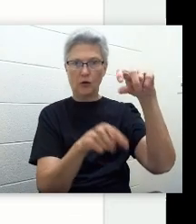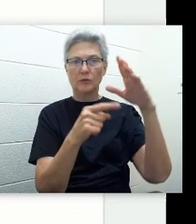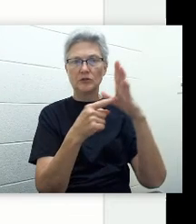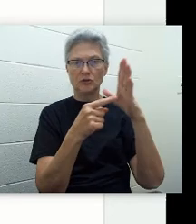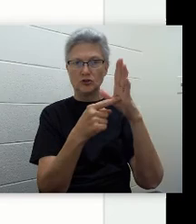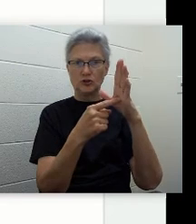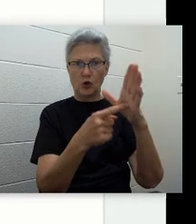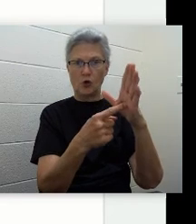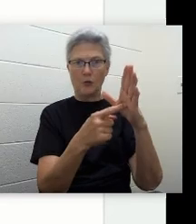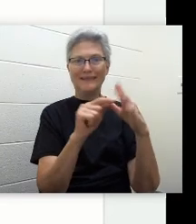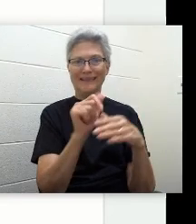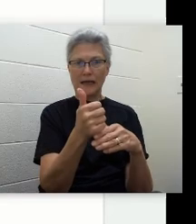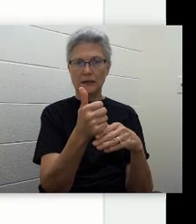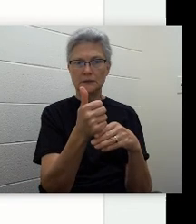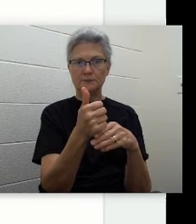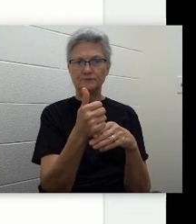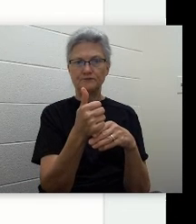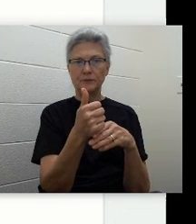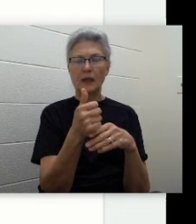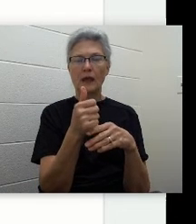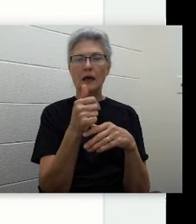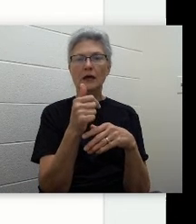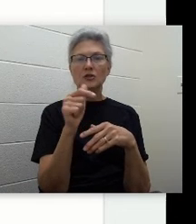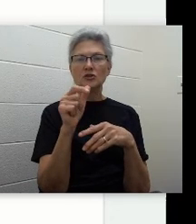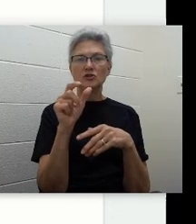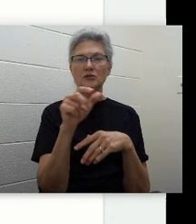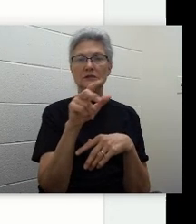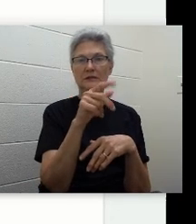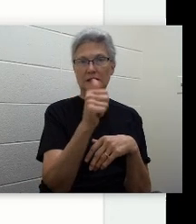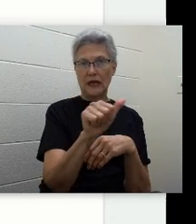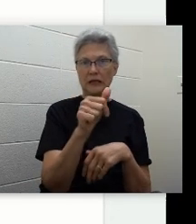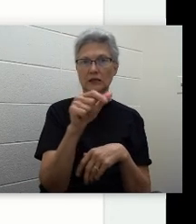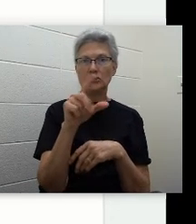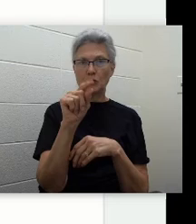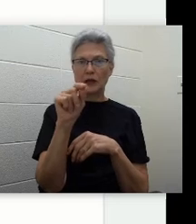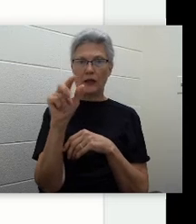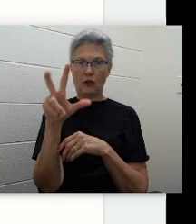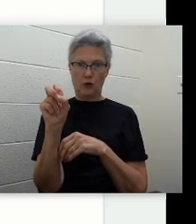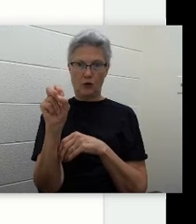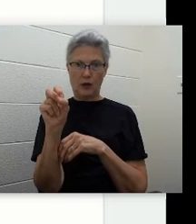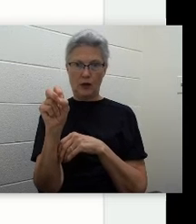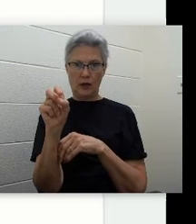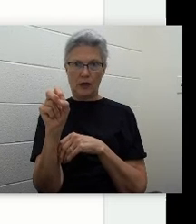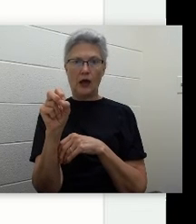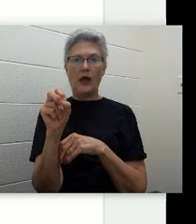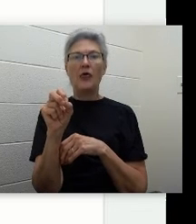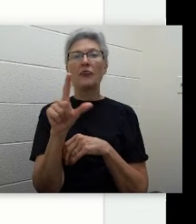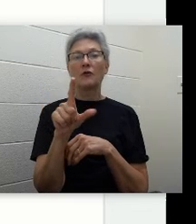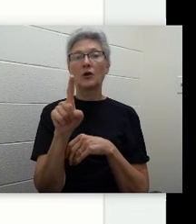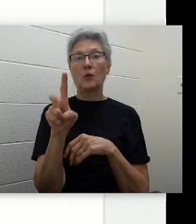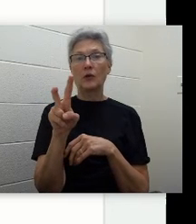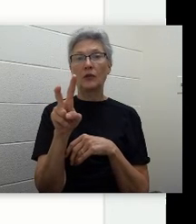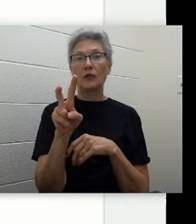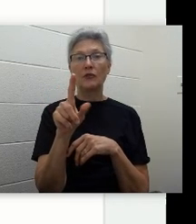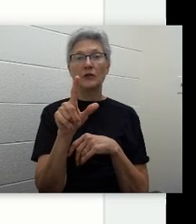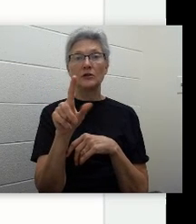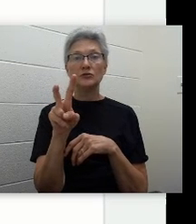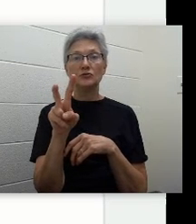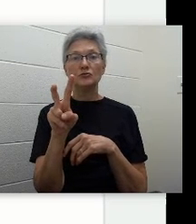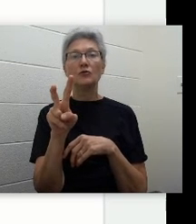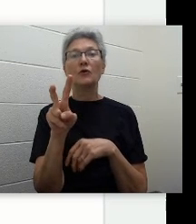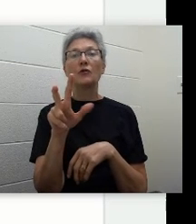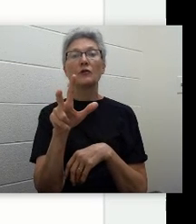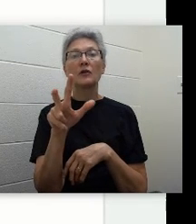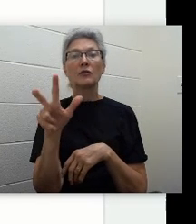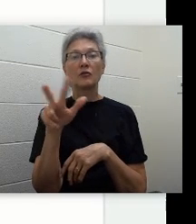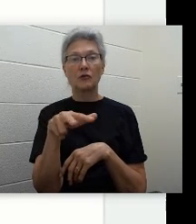group of 10. So 10, 20, 30. 31, 32, 33, 34, 35, 36.